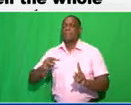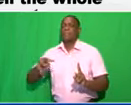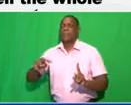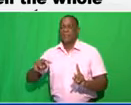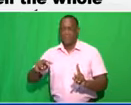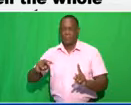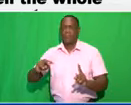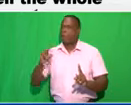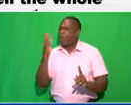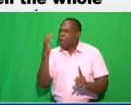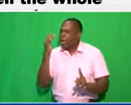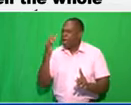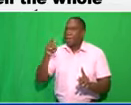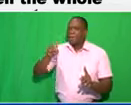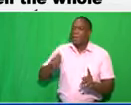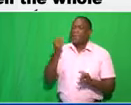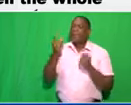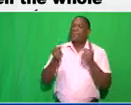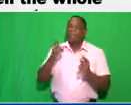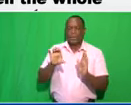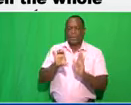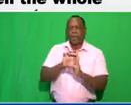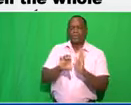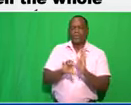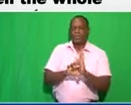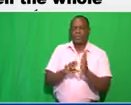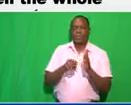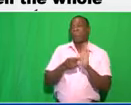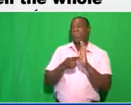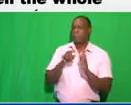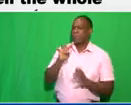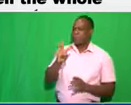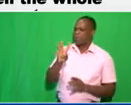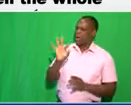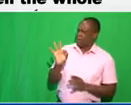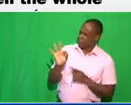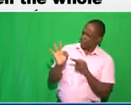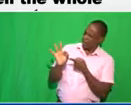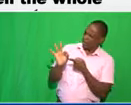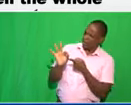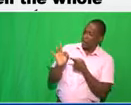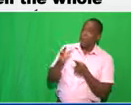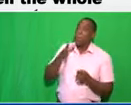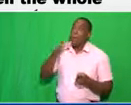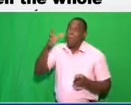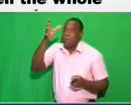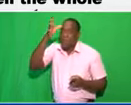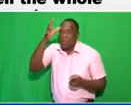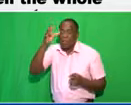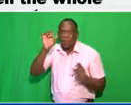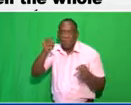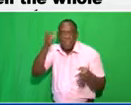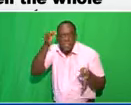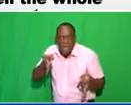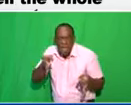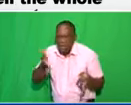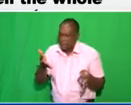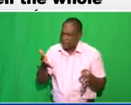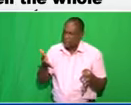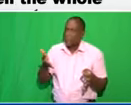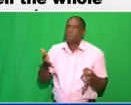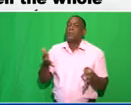what does the Constitution say in 4F about parental choice? Then you have the philosophical lens, which